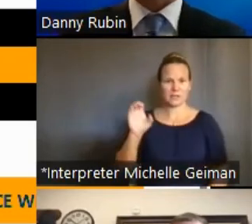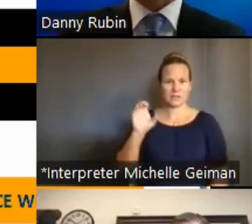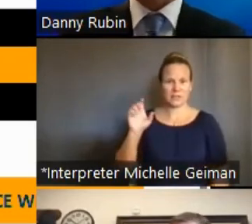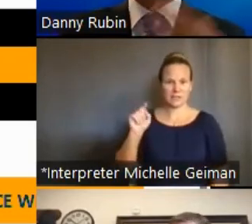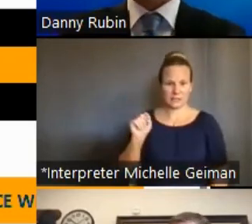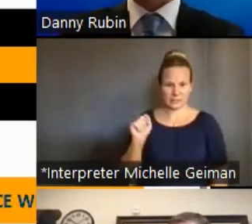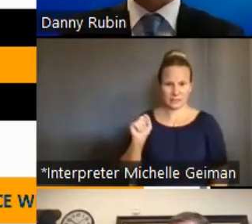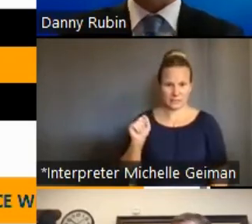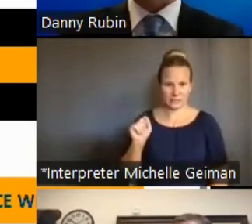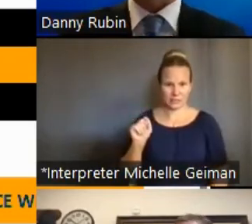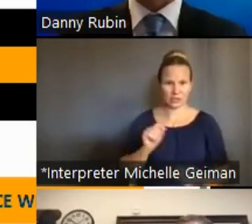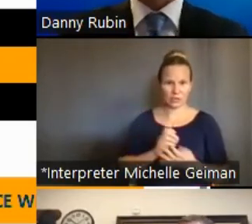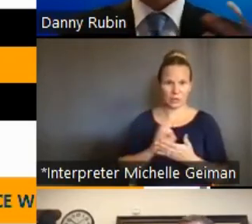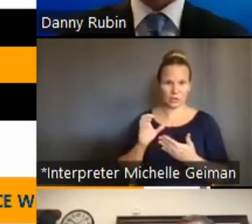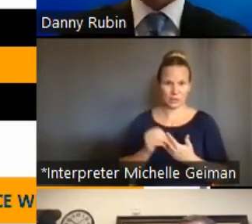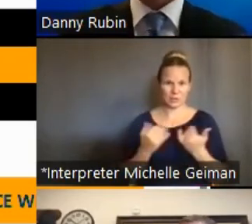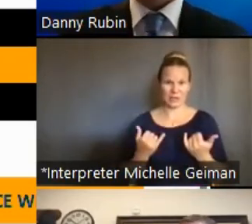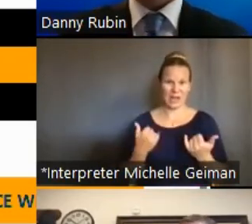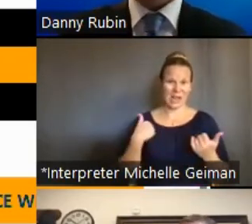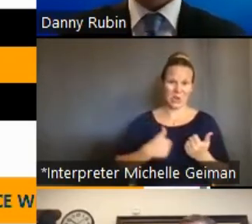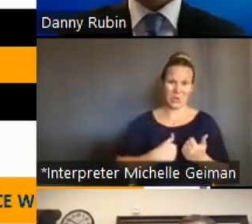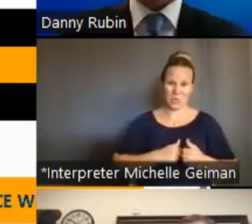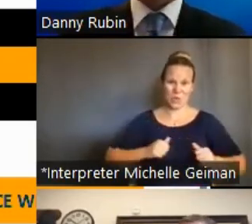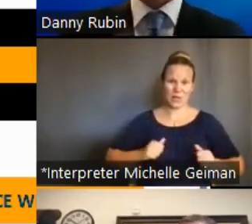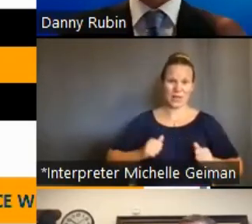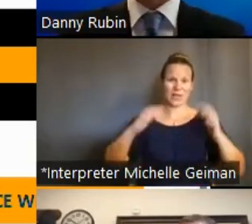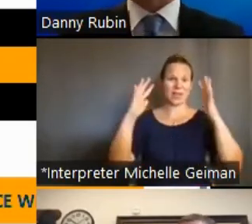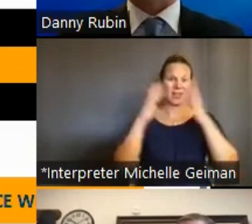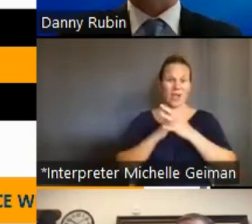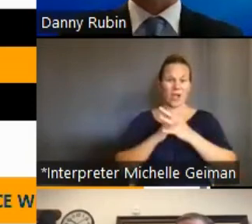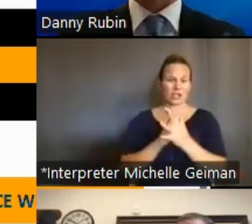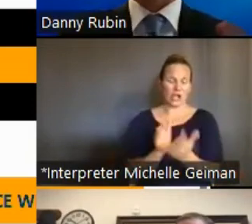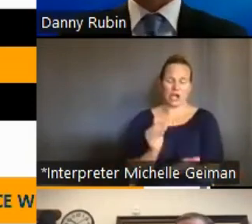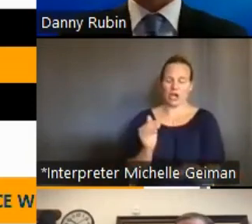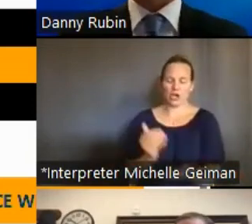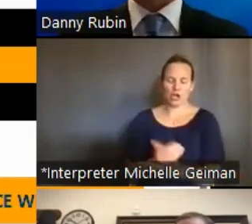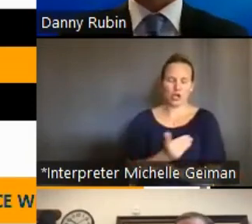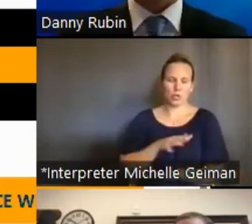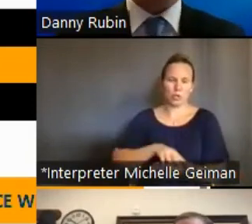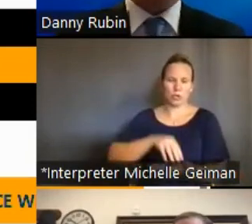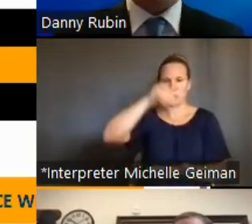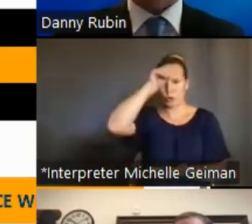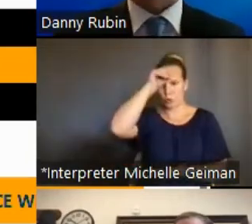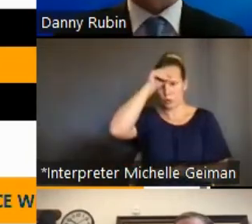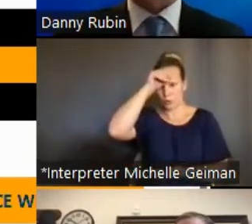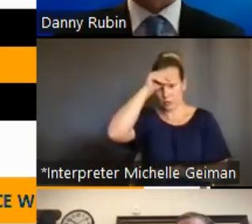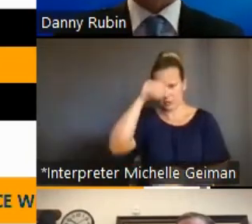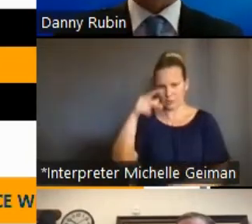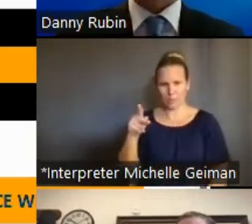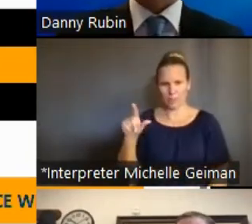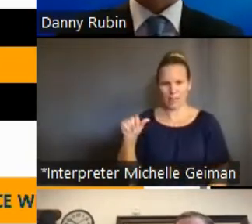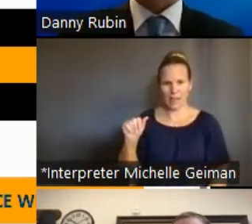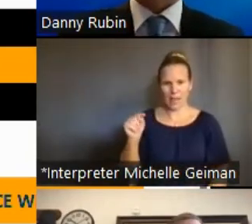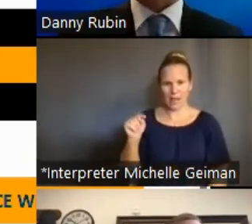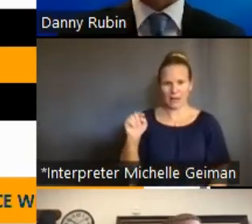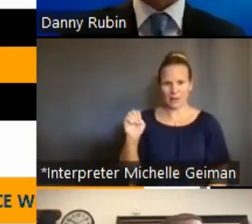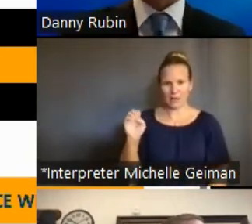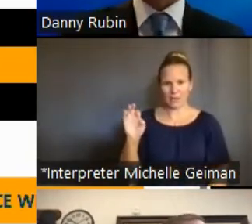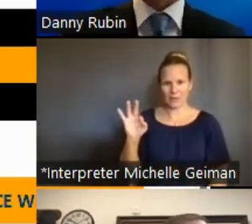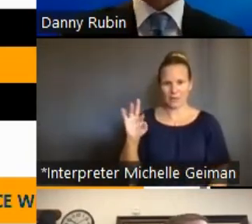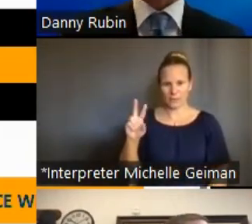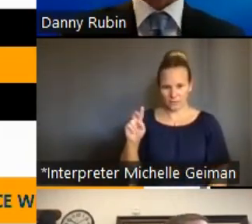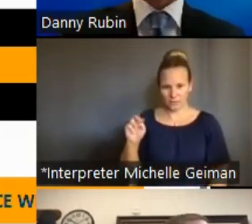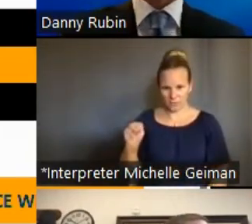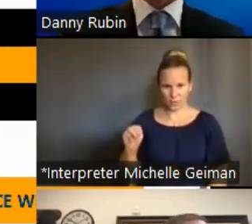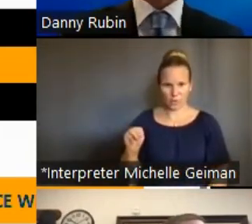today we have launched a brand new learning platform, a completely redesigned, reimagined through a lot of customer feedback the last